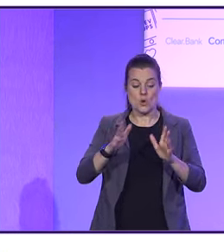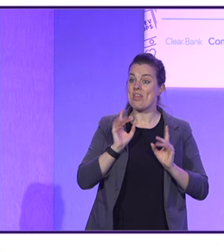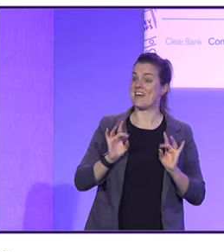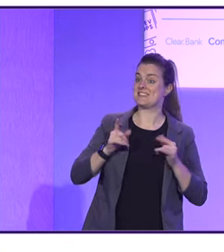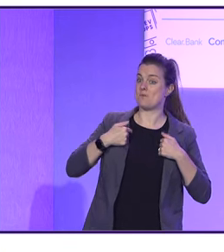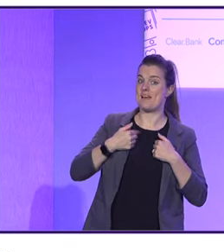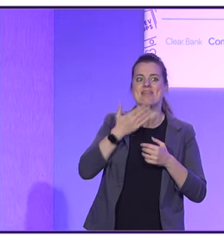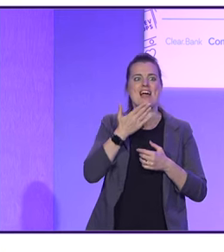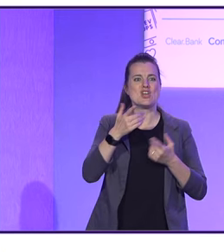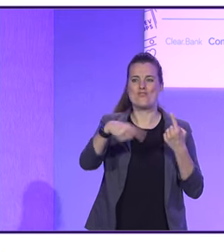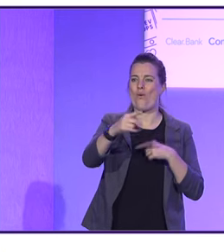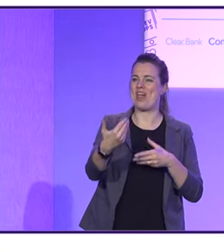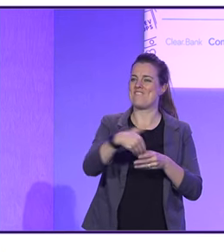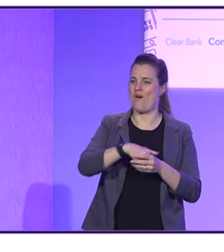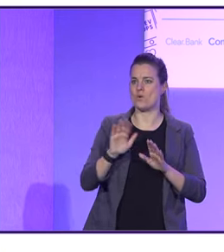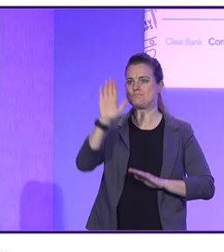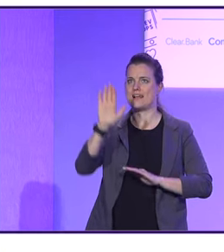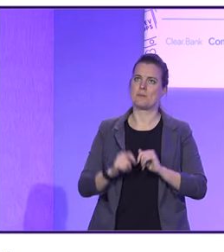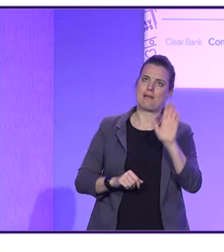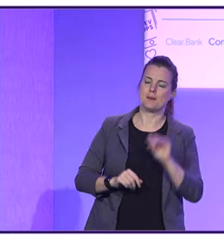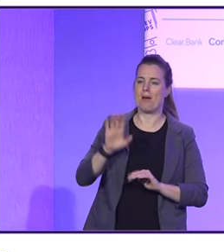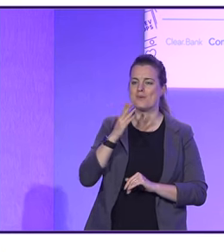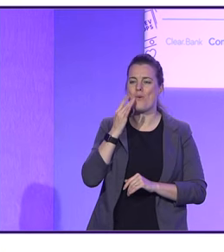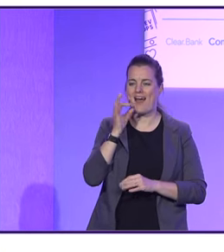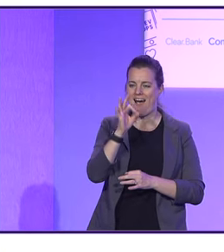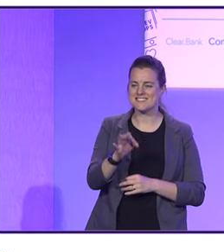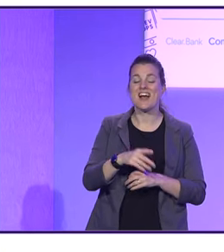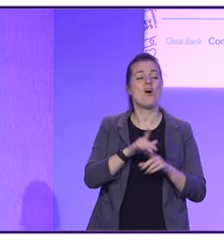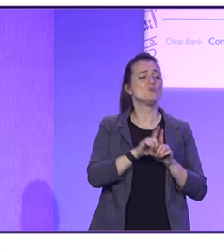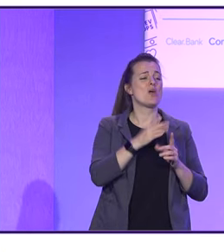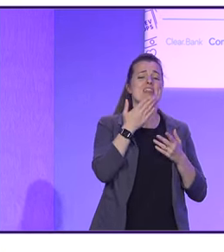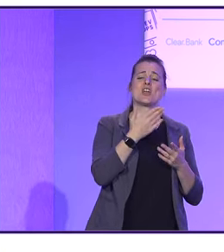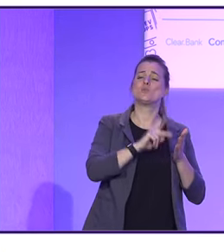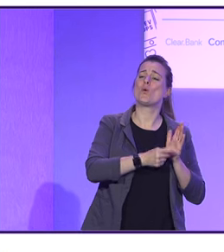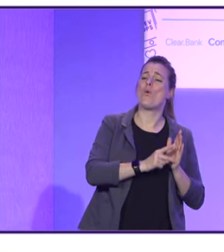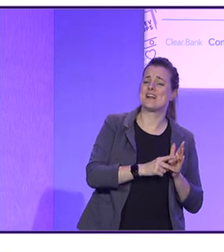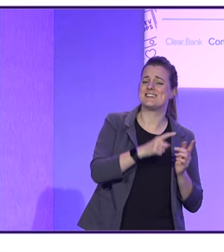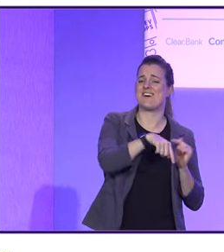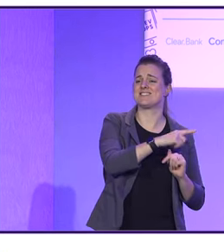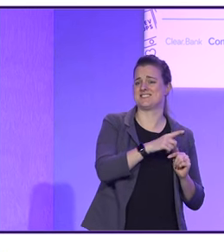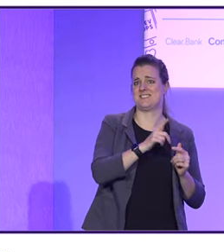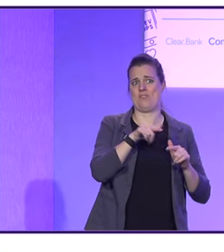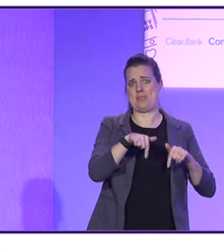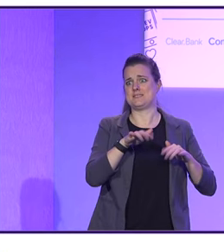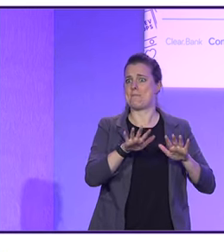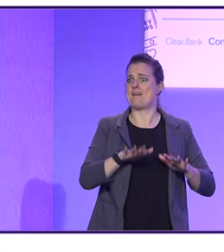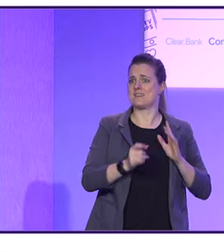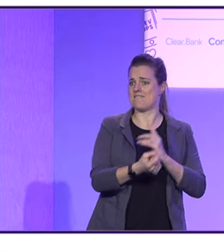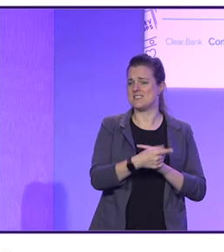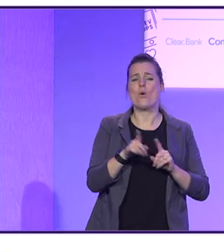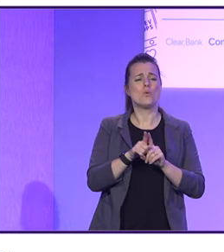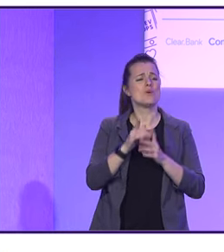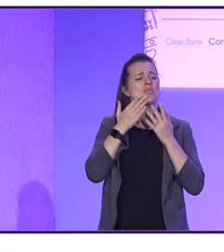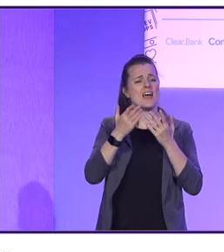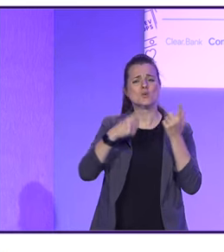for me. Secondly, to the organizers of this conference, you've been really, really amazing. And thirdly, to everyone who's worked on GovUK's infrastructure over the